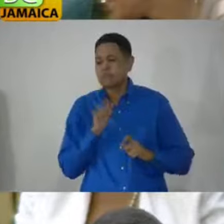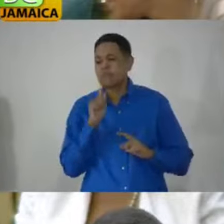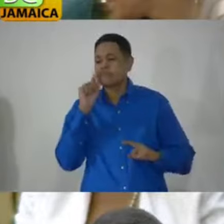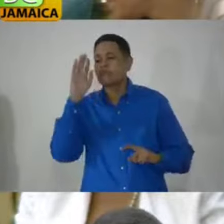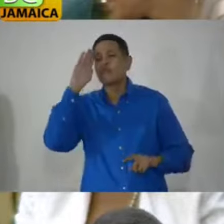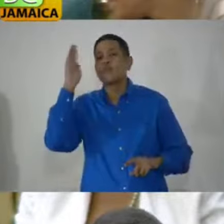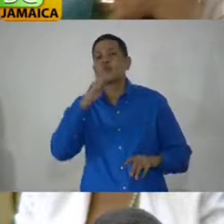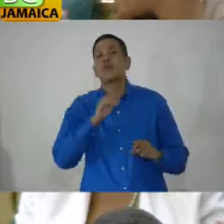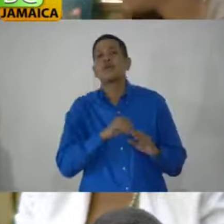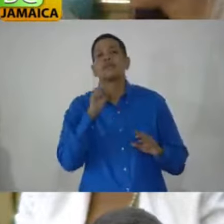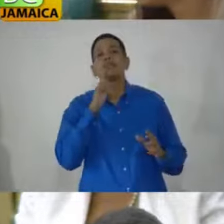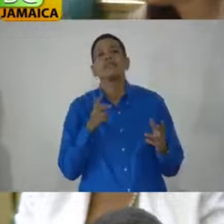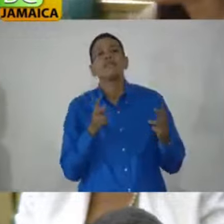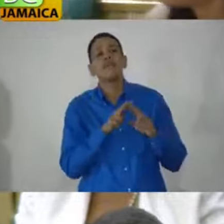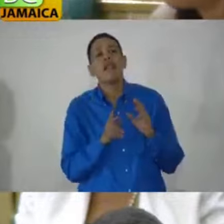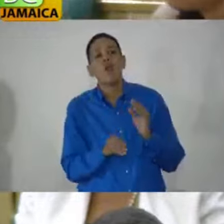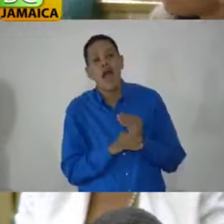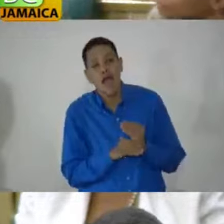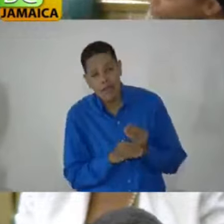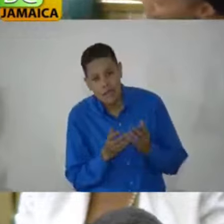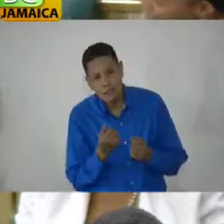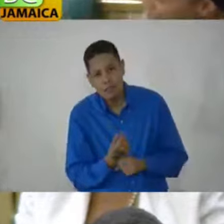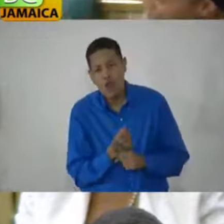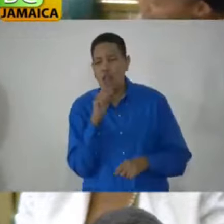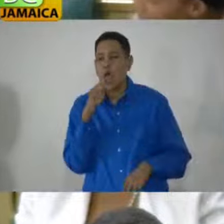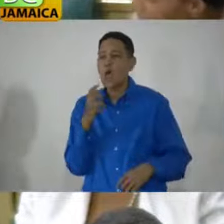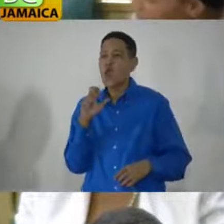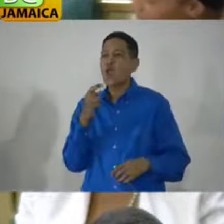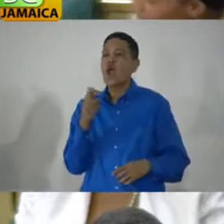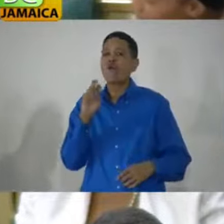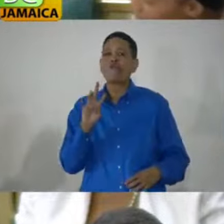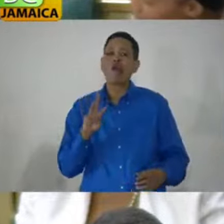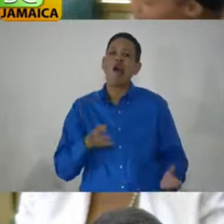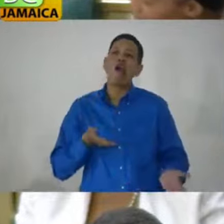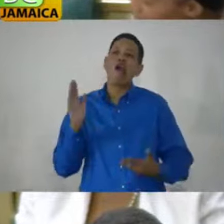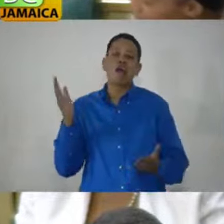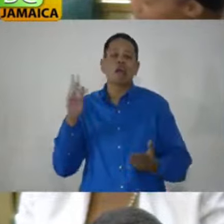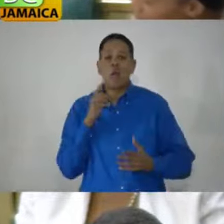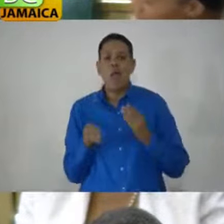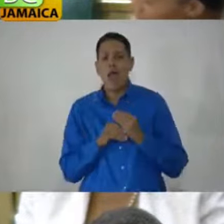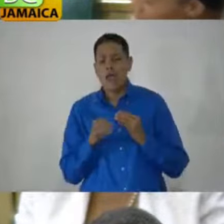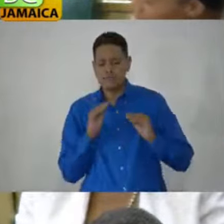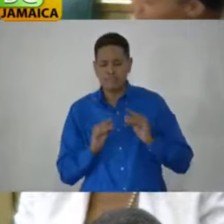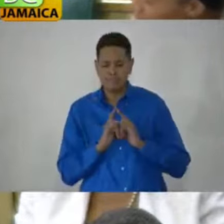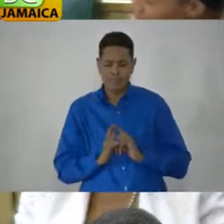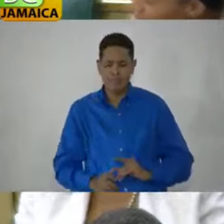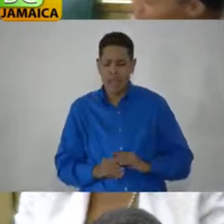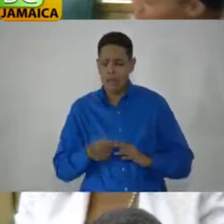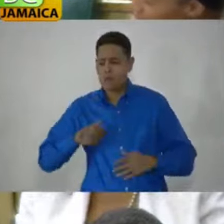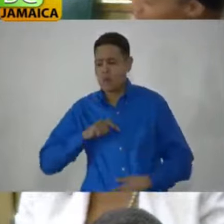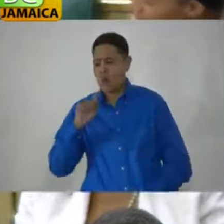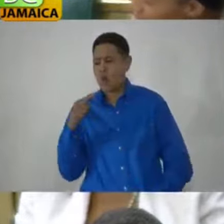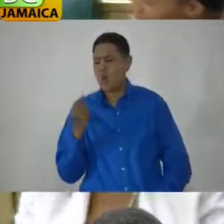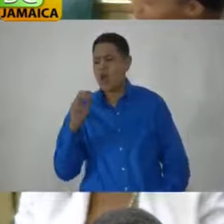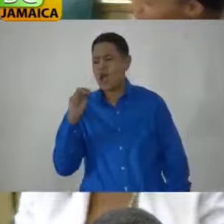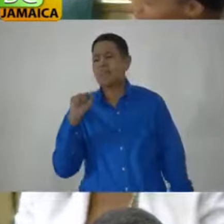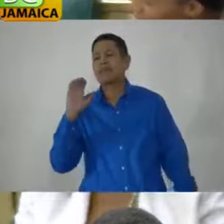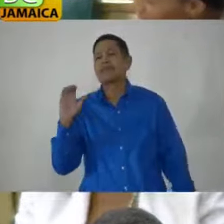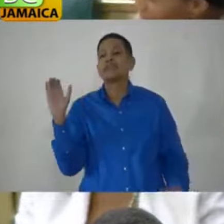go into value addition, right? So we're not, as you would have heard, we are now the only